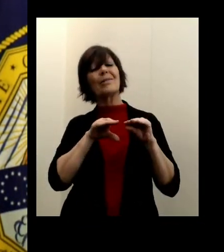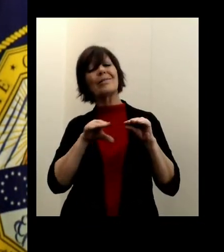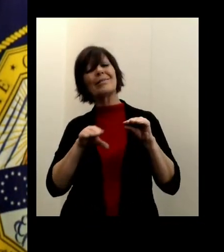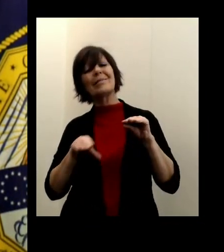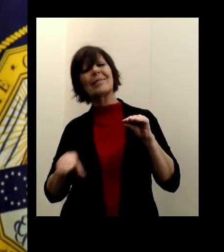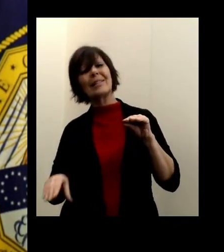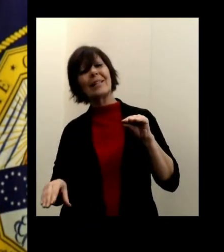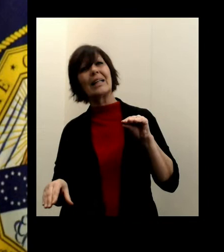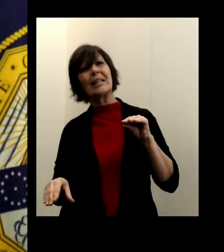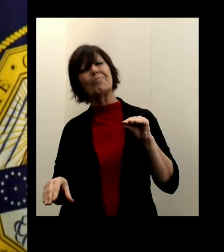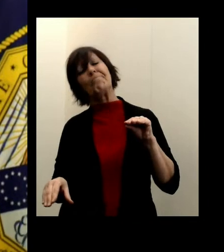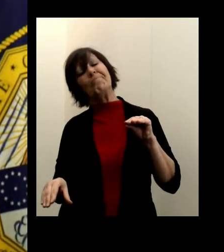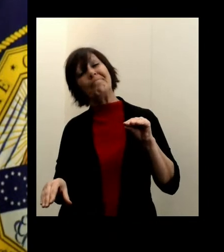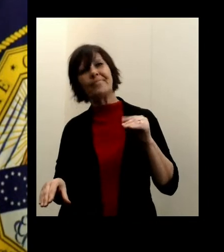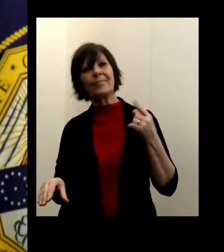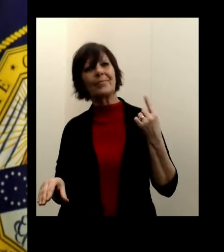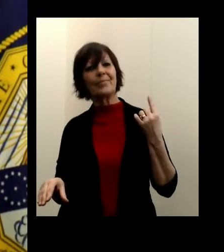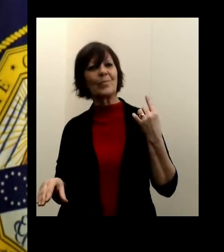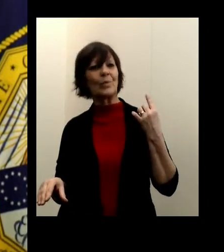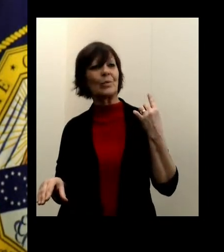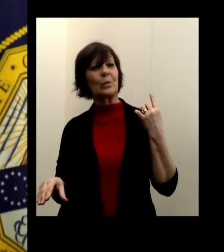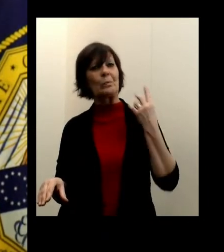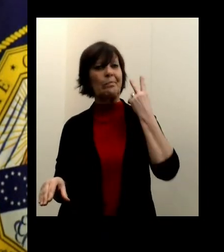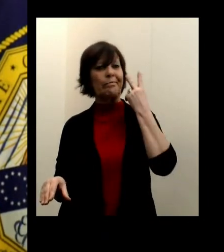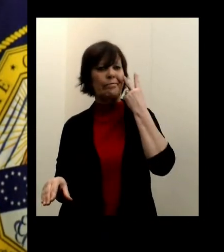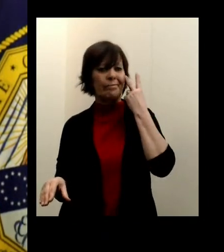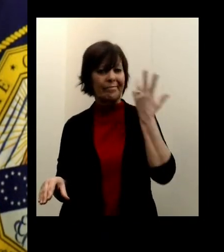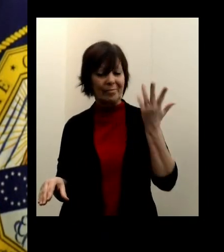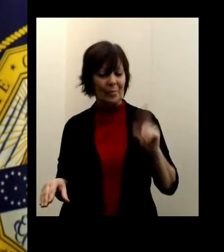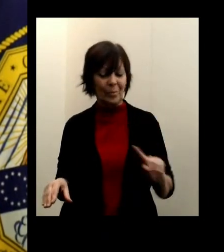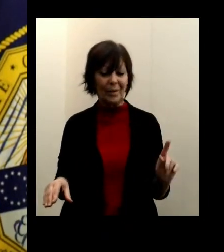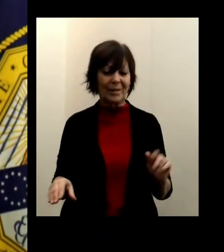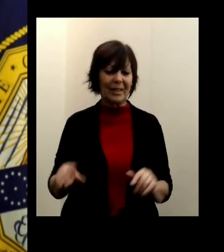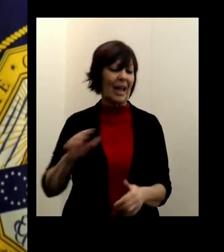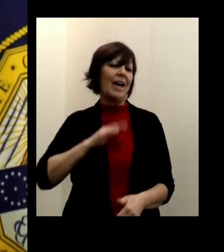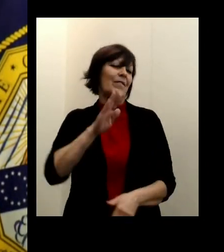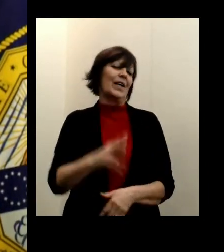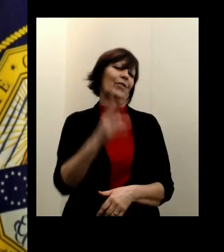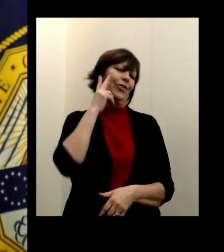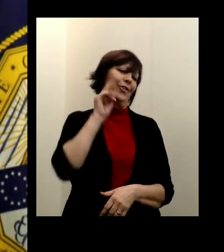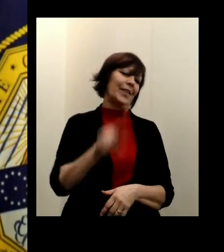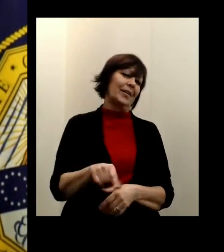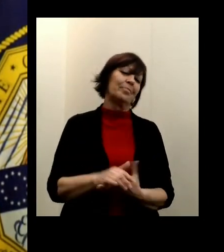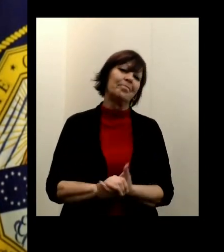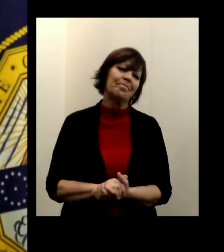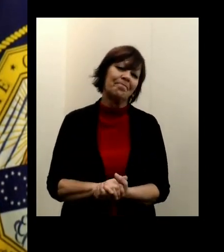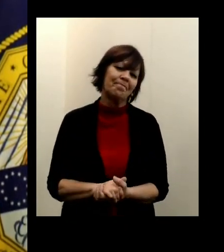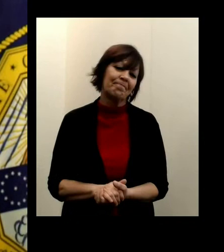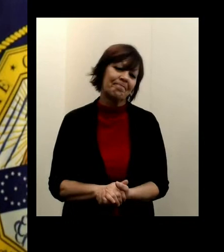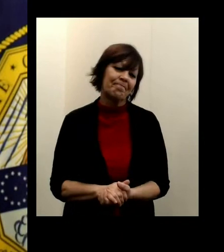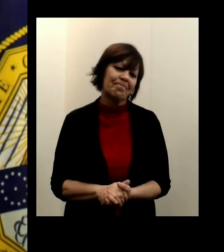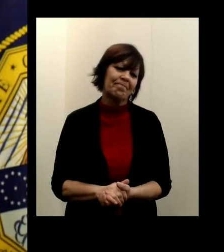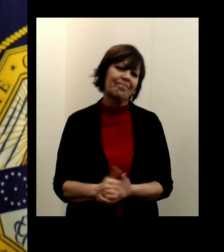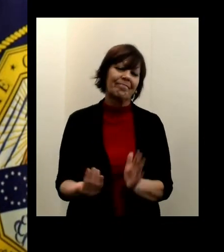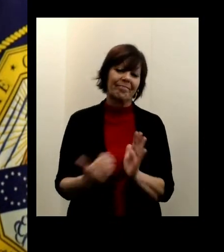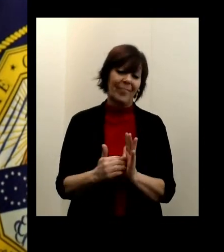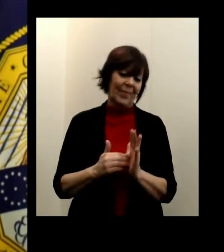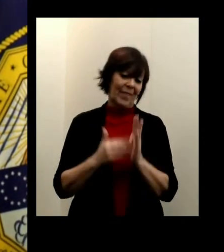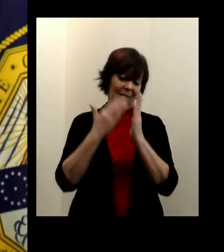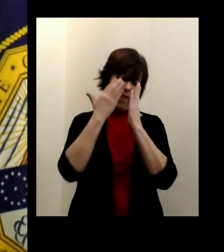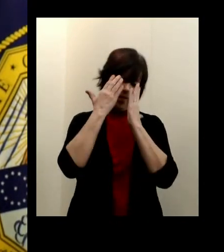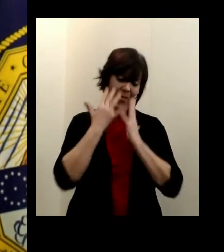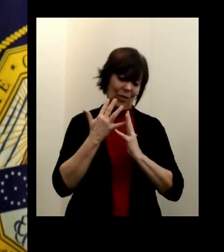and we'll consider it as we come due. But it's the first I've heard of it, and once again, unfortunately the